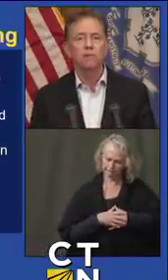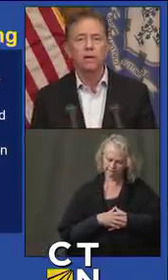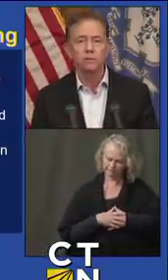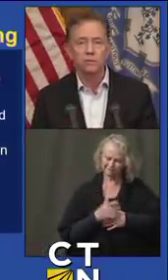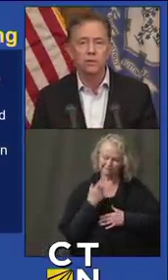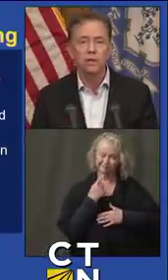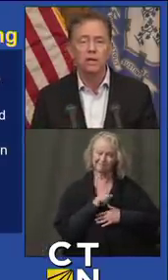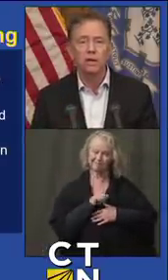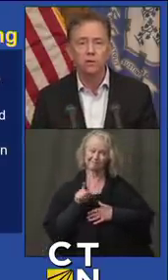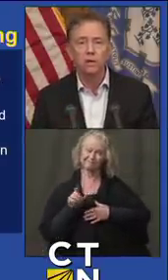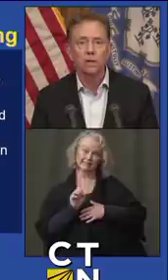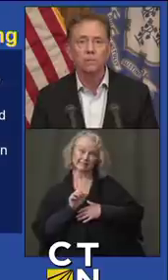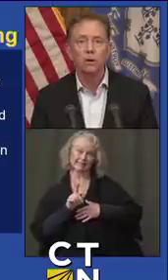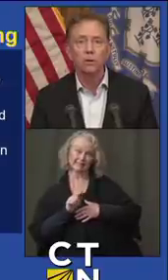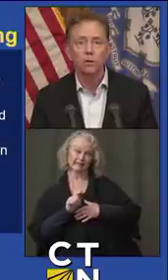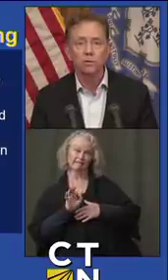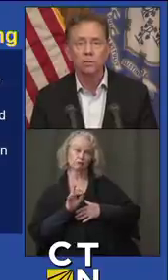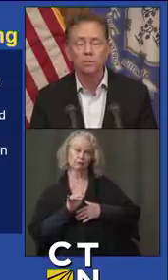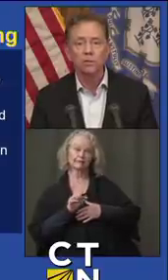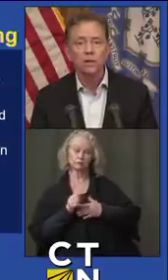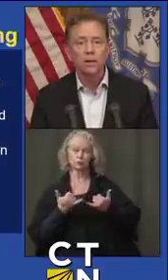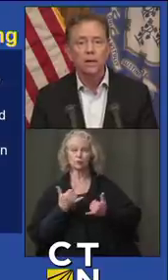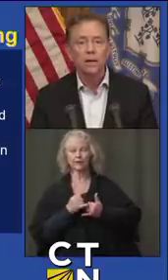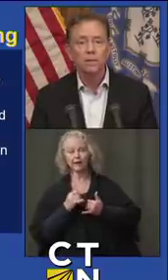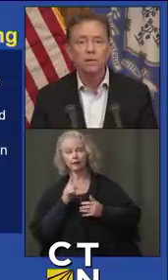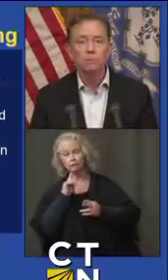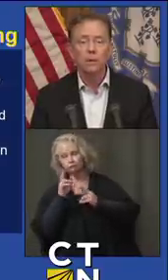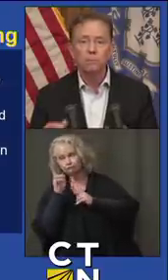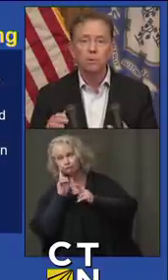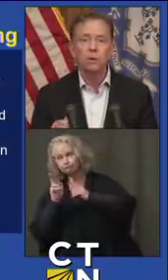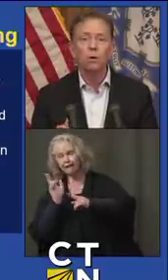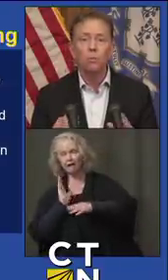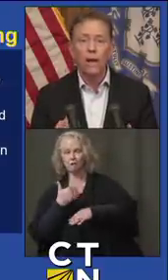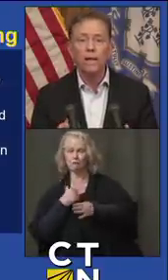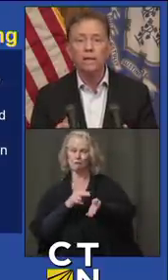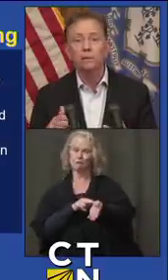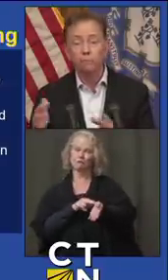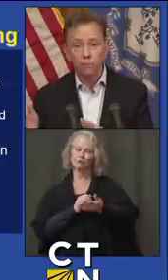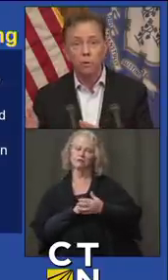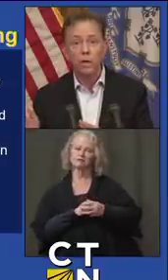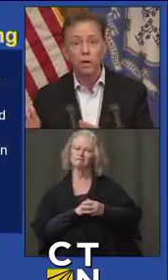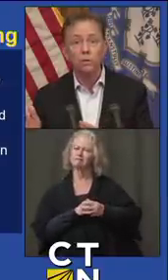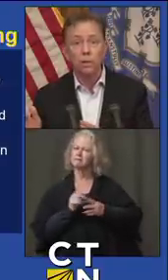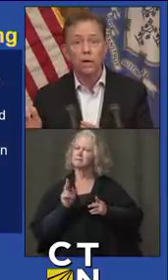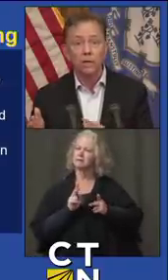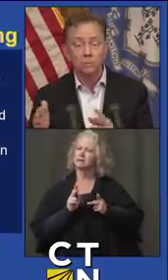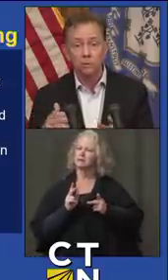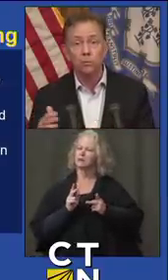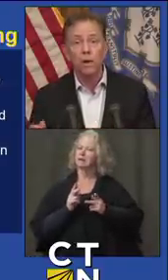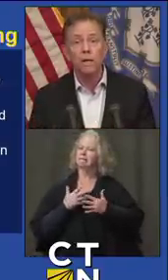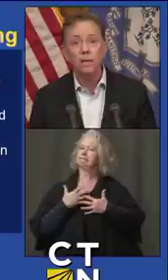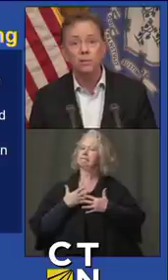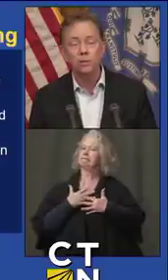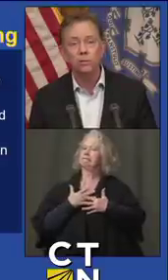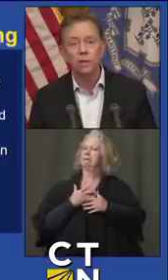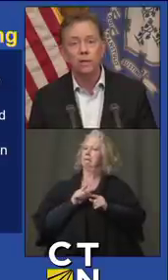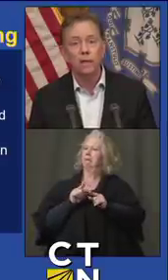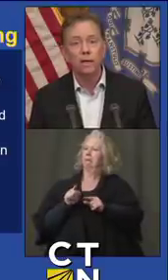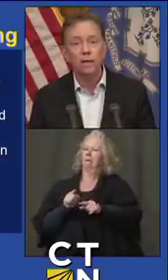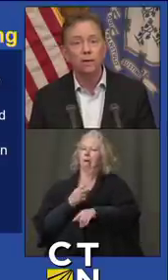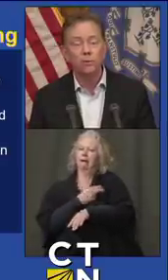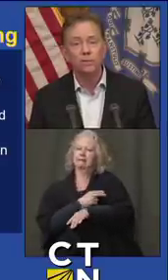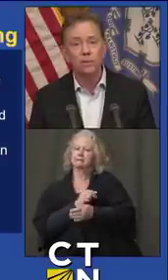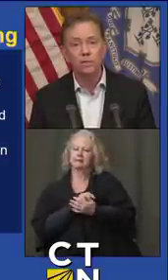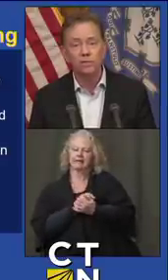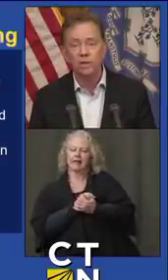St. Francis today honoring our nurses, and people are waiting before they go to the hospitals, waiting until they